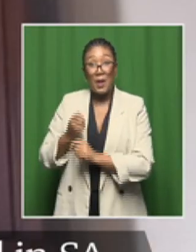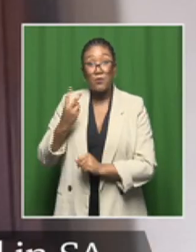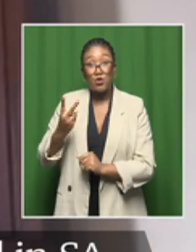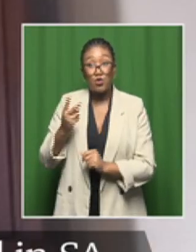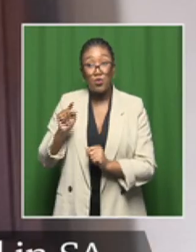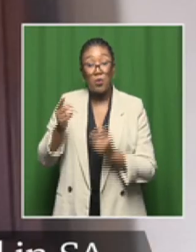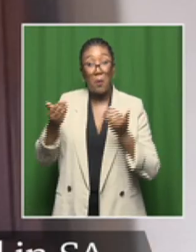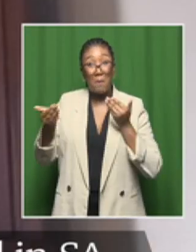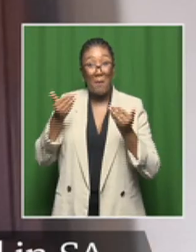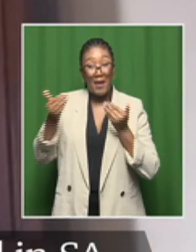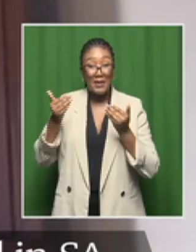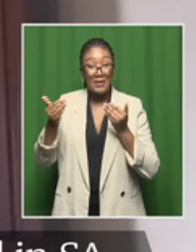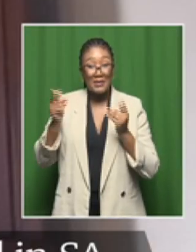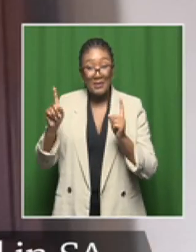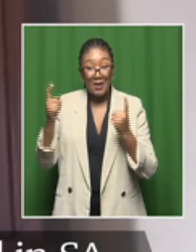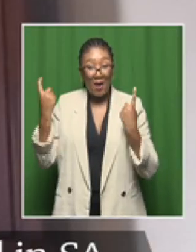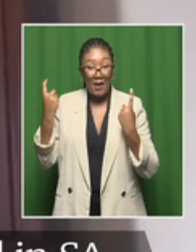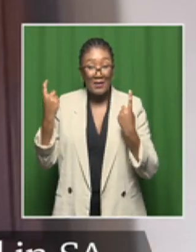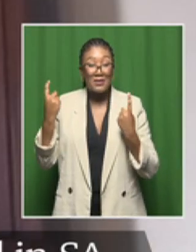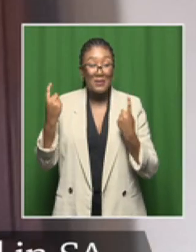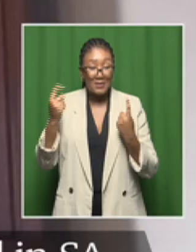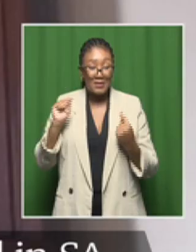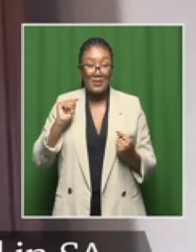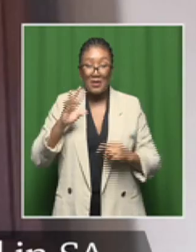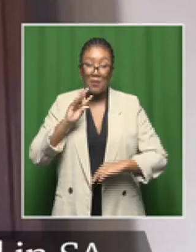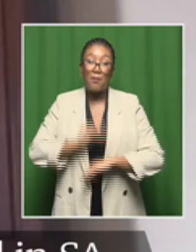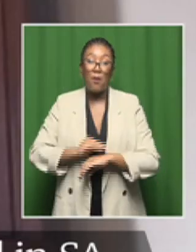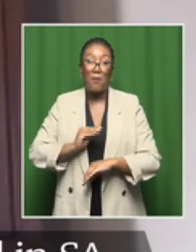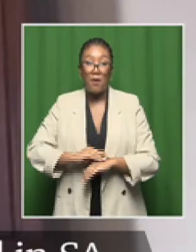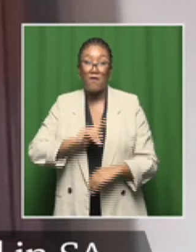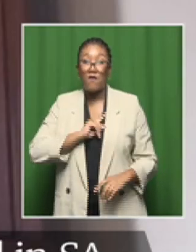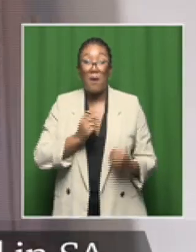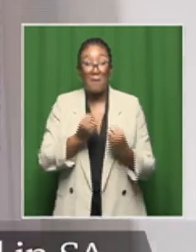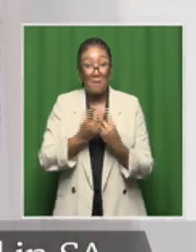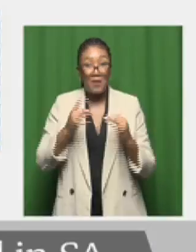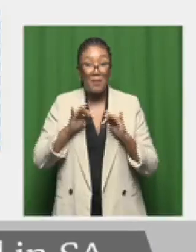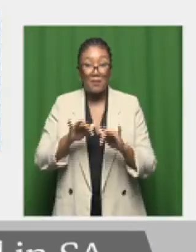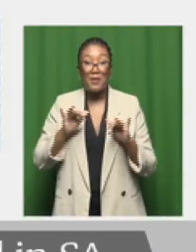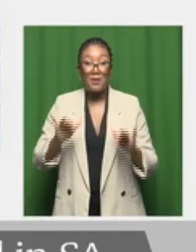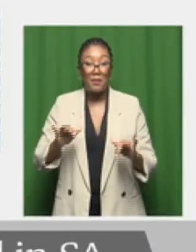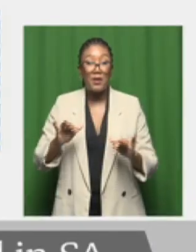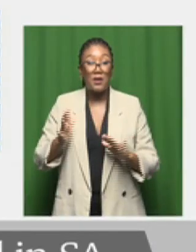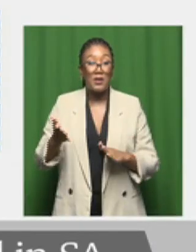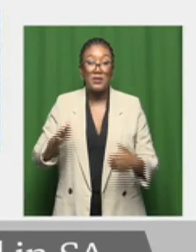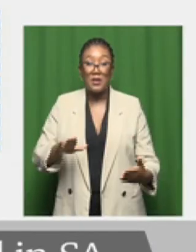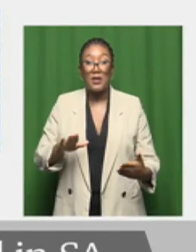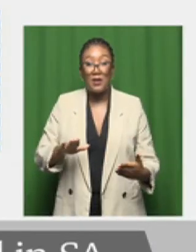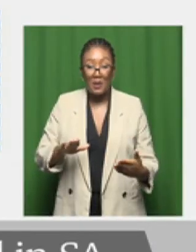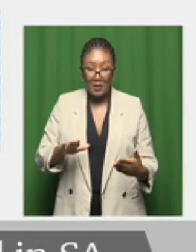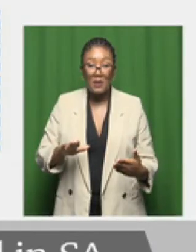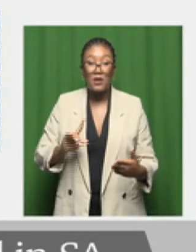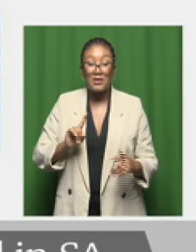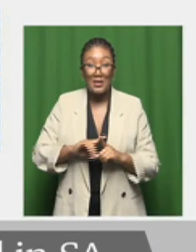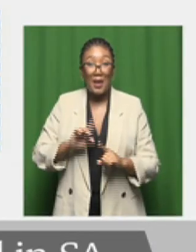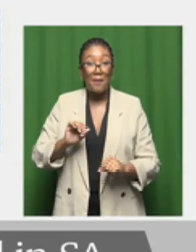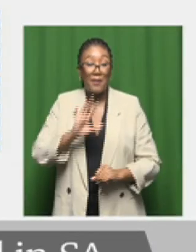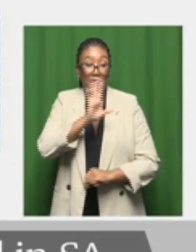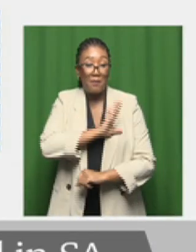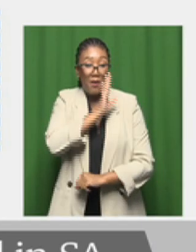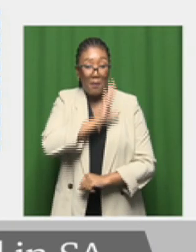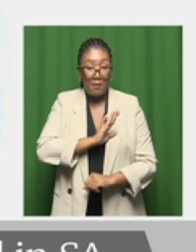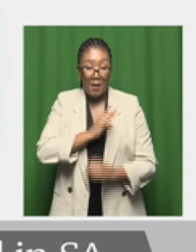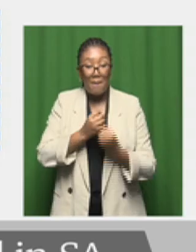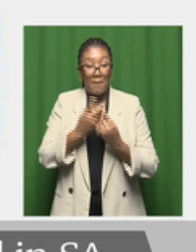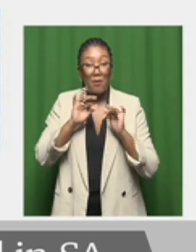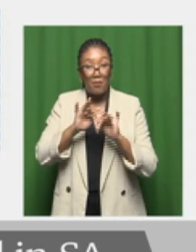our country, we are going to face an overburdened, an overwhelmed healthcare system, which is already,